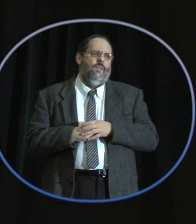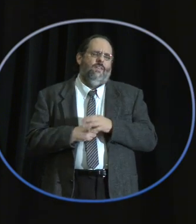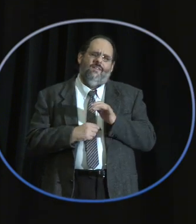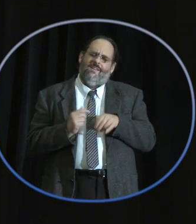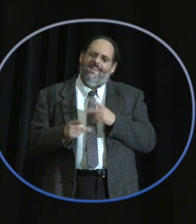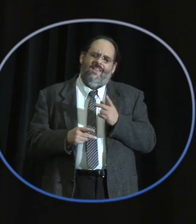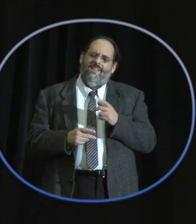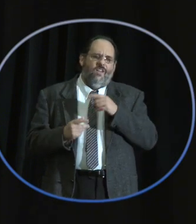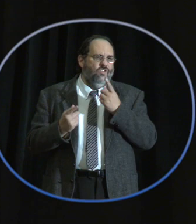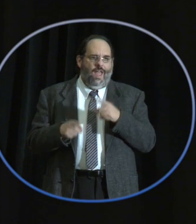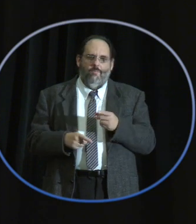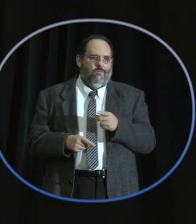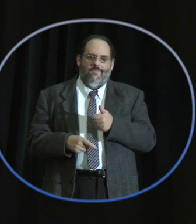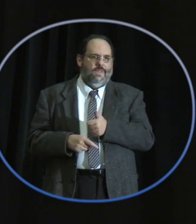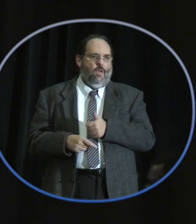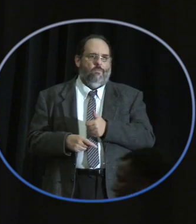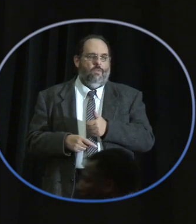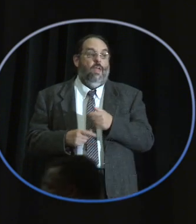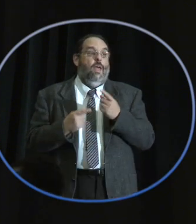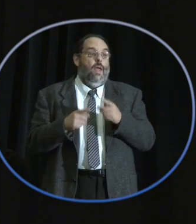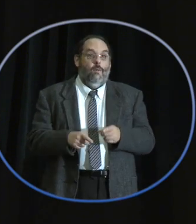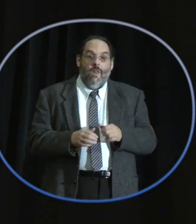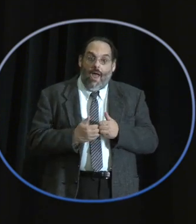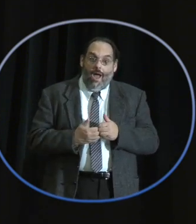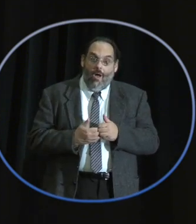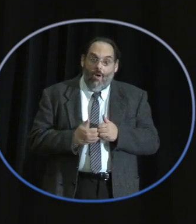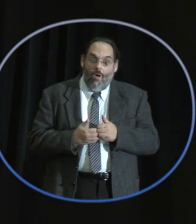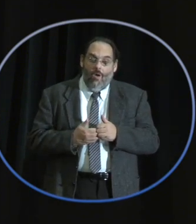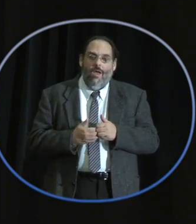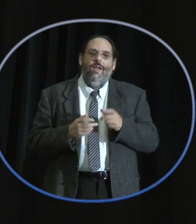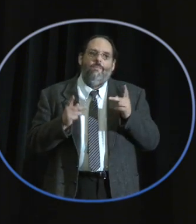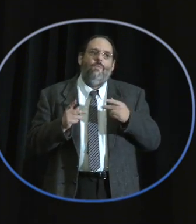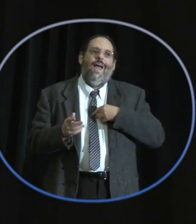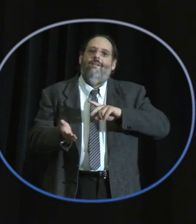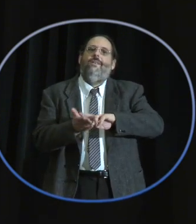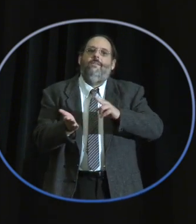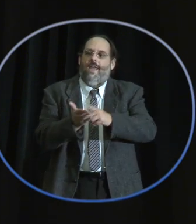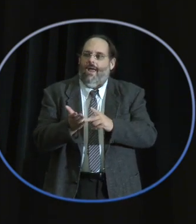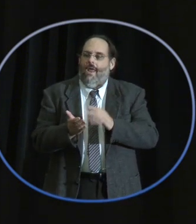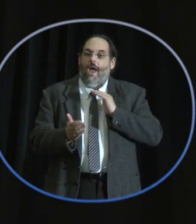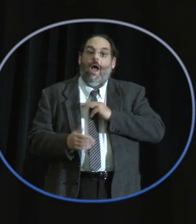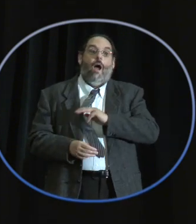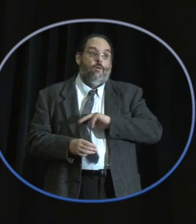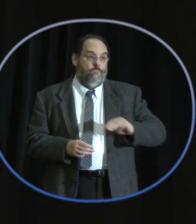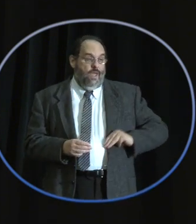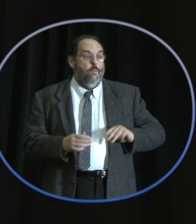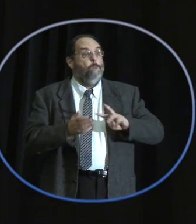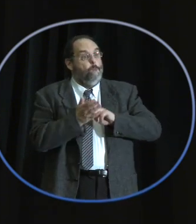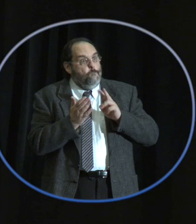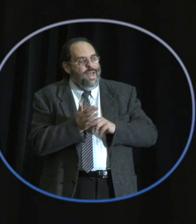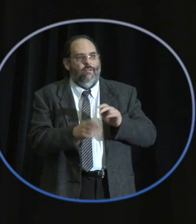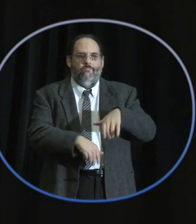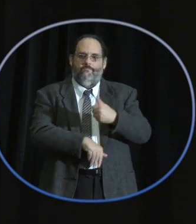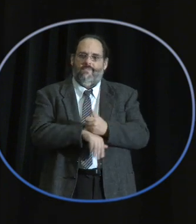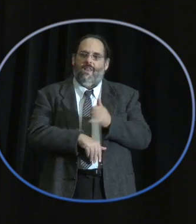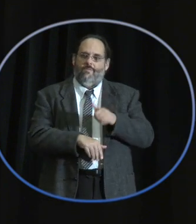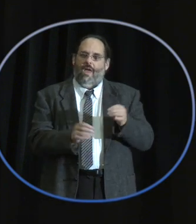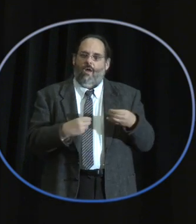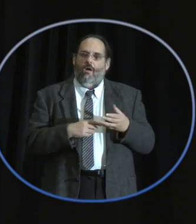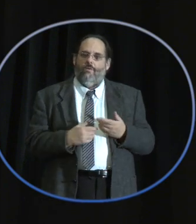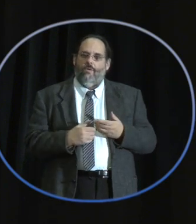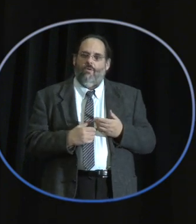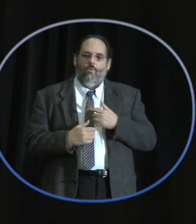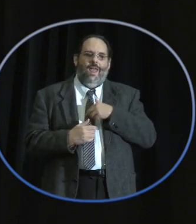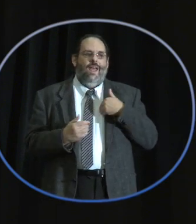that don't just happen. They happen because there's intent. And our mayor was very intentional that we bring back